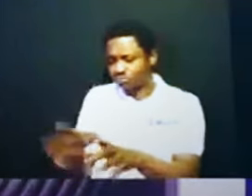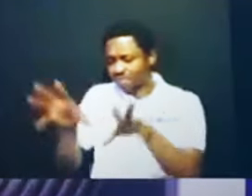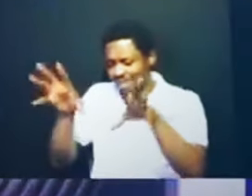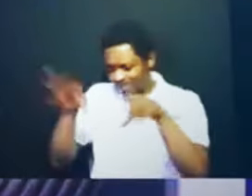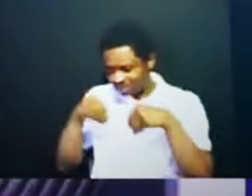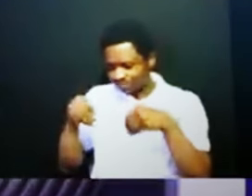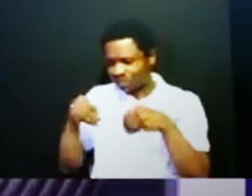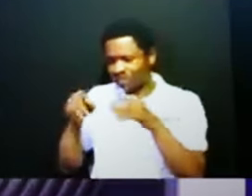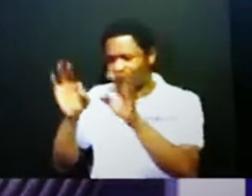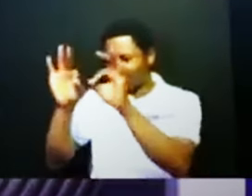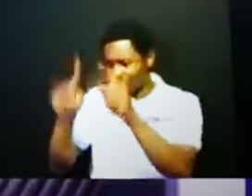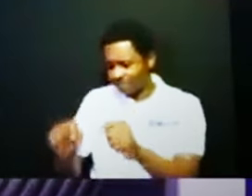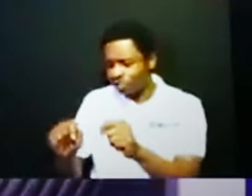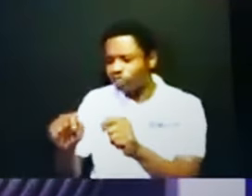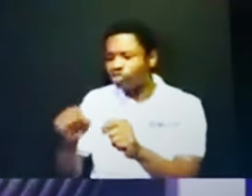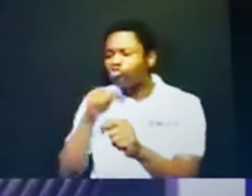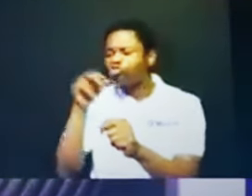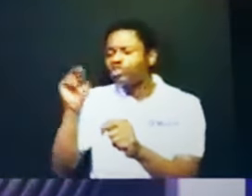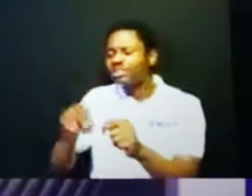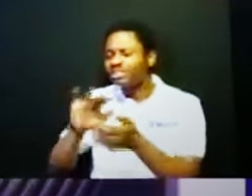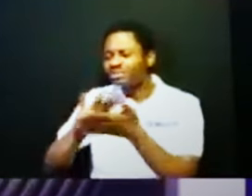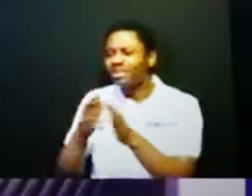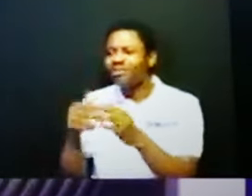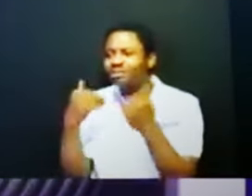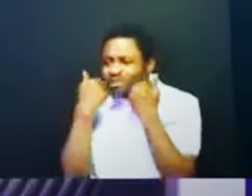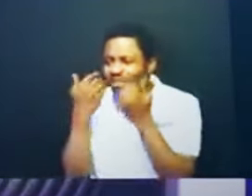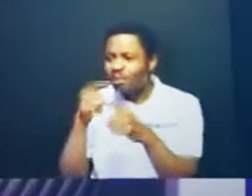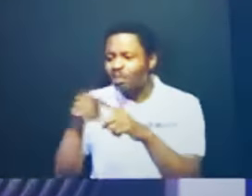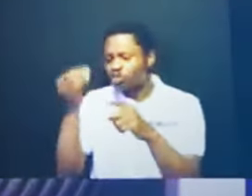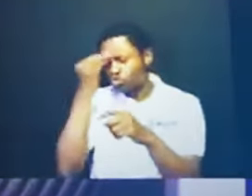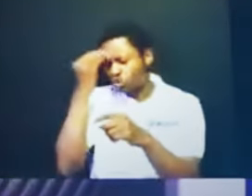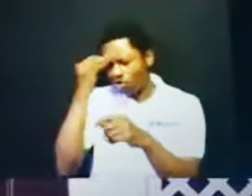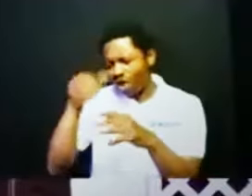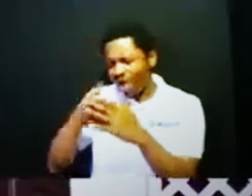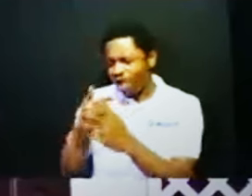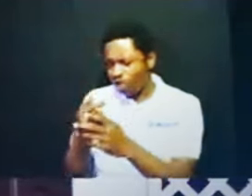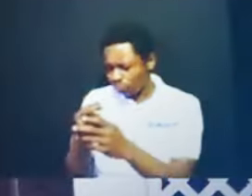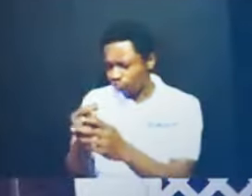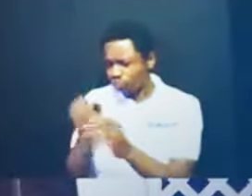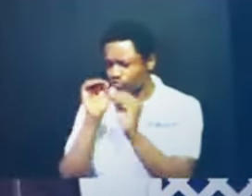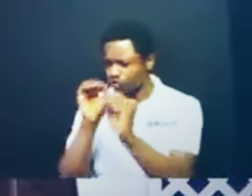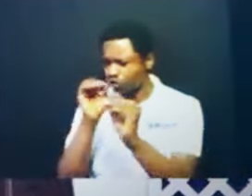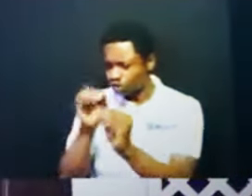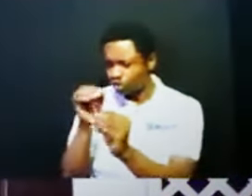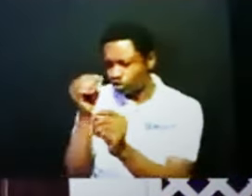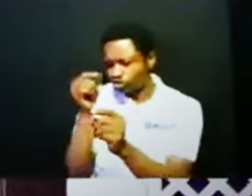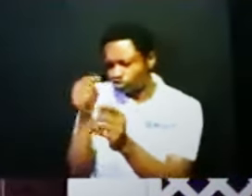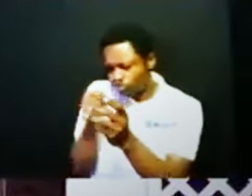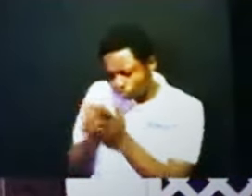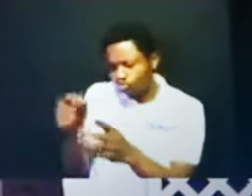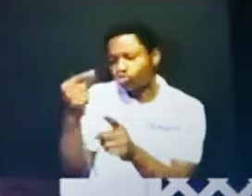not need to be ashamed, who correctly handles the word of truth.